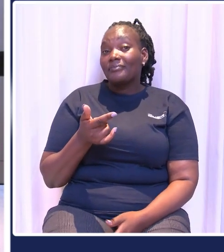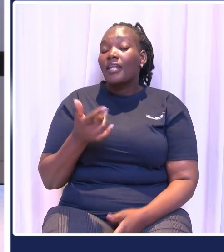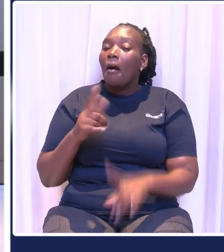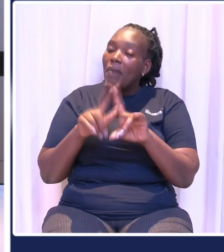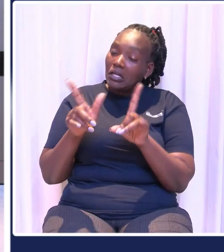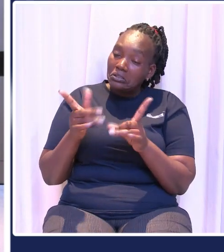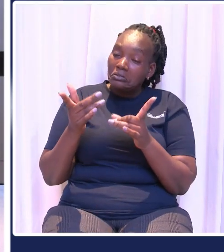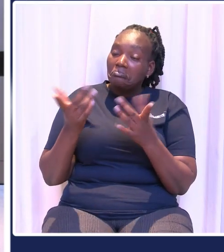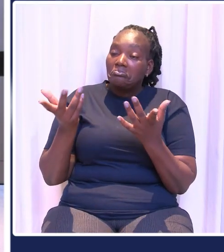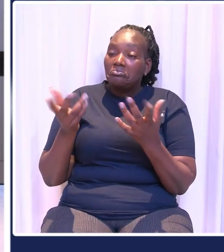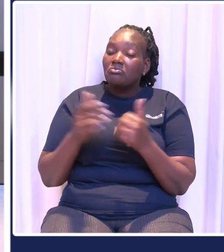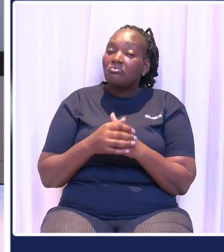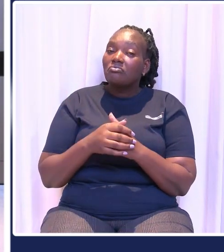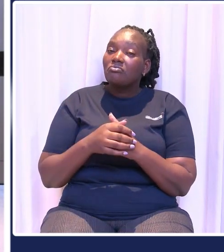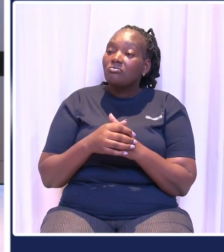But